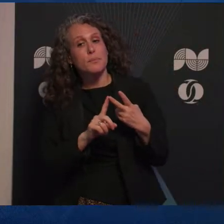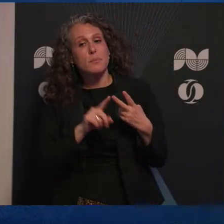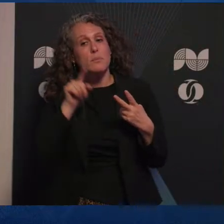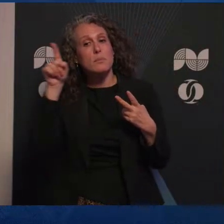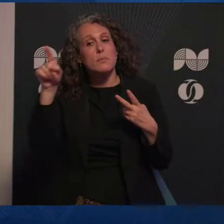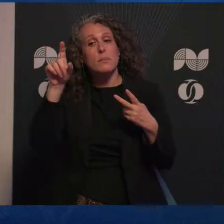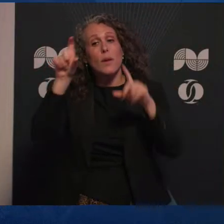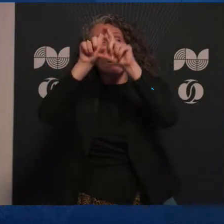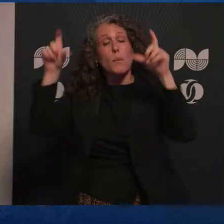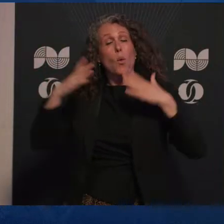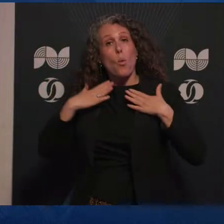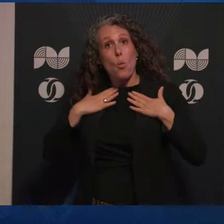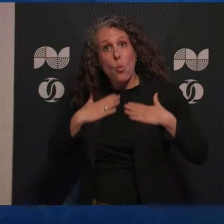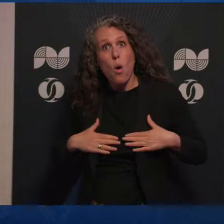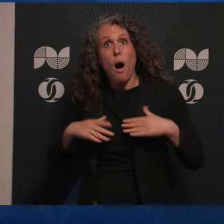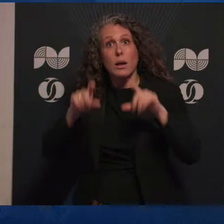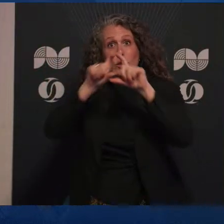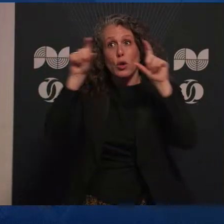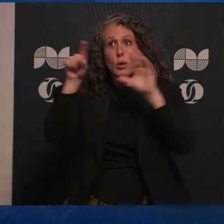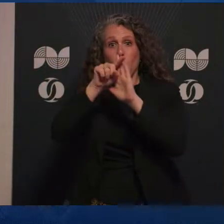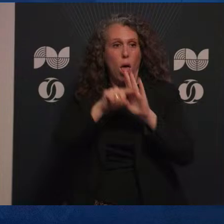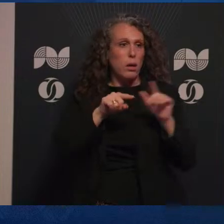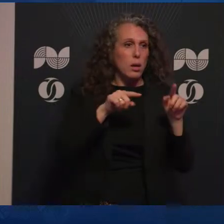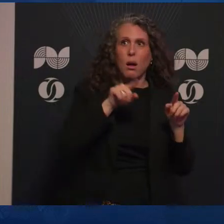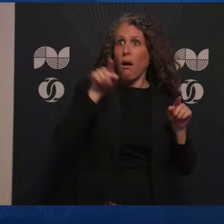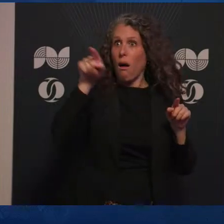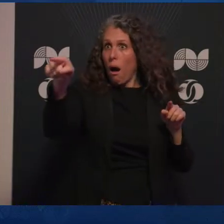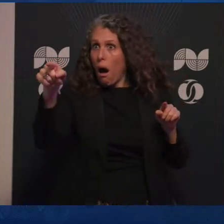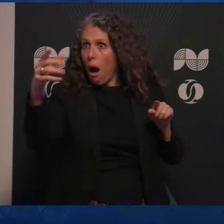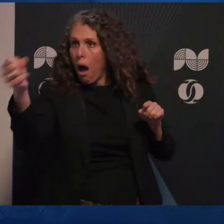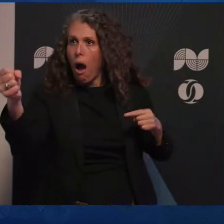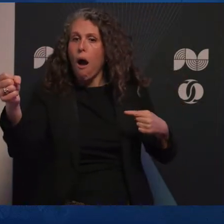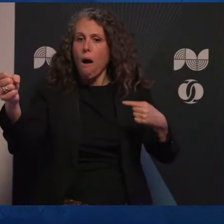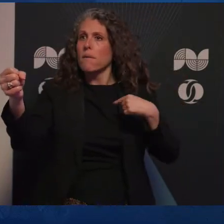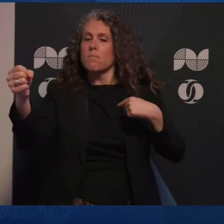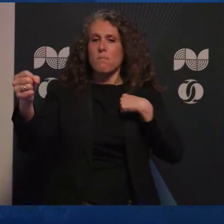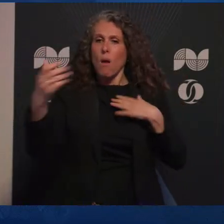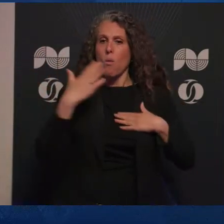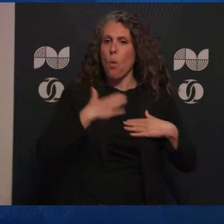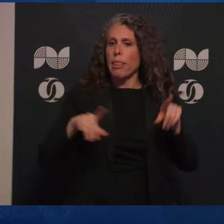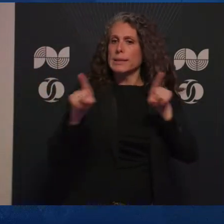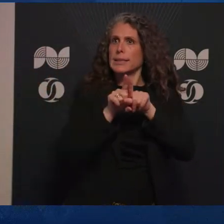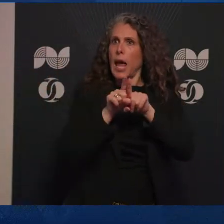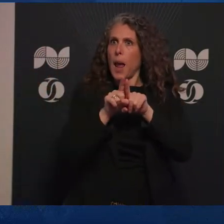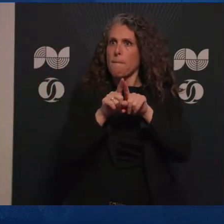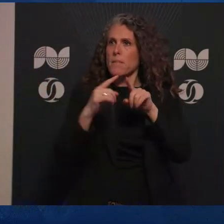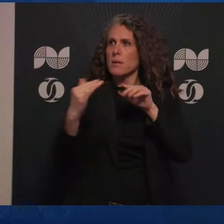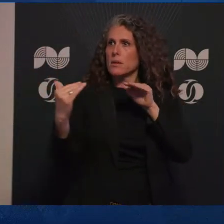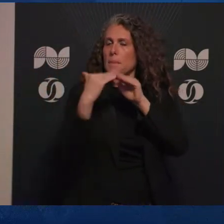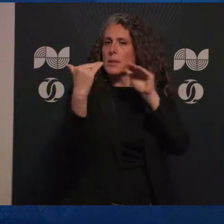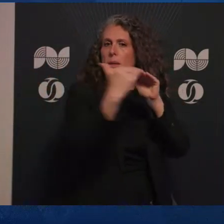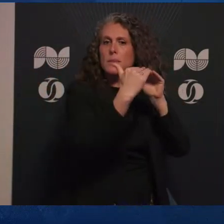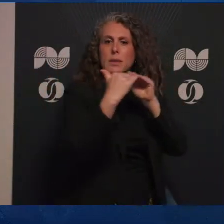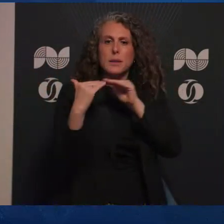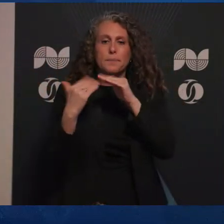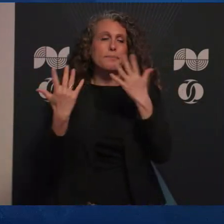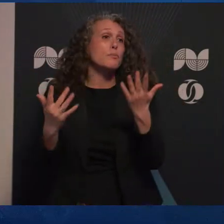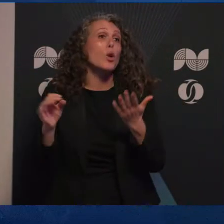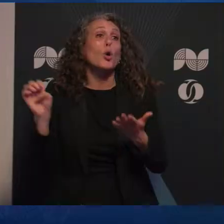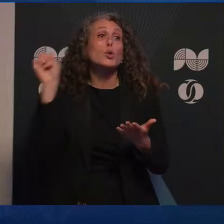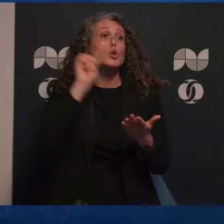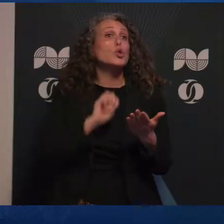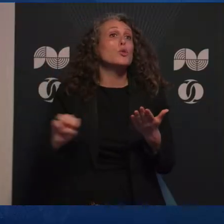policy because other countries are doing that. So European approach is, in a sense, a response to